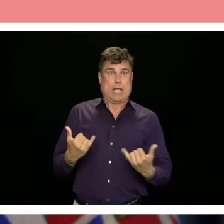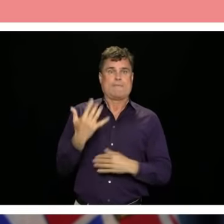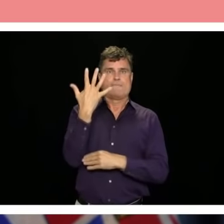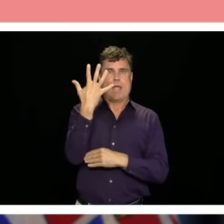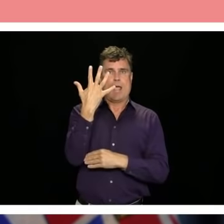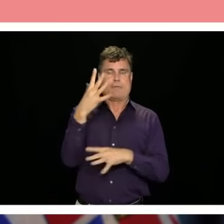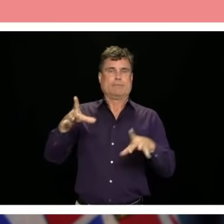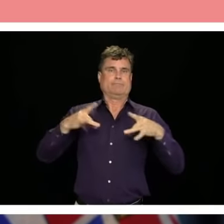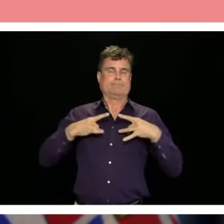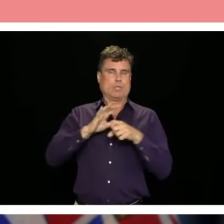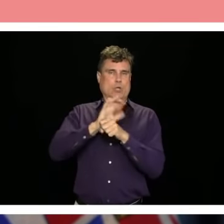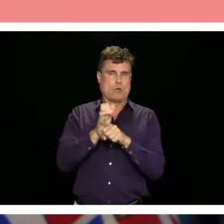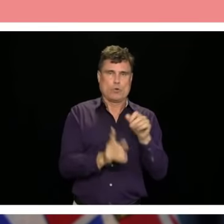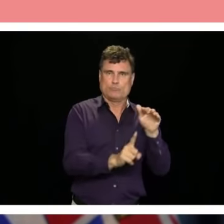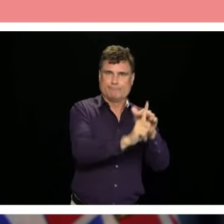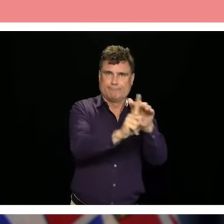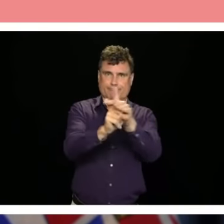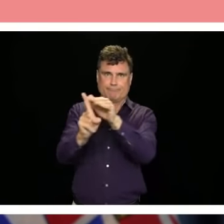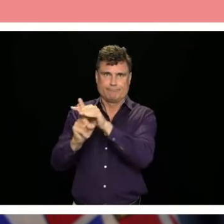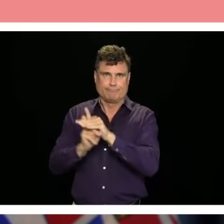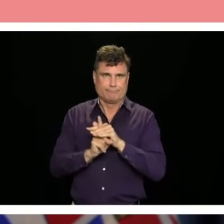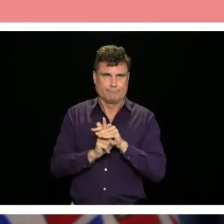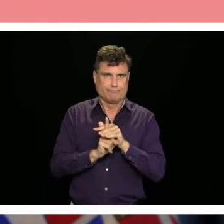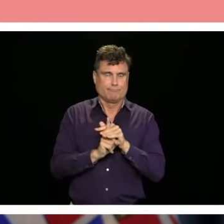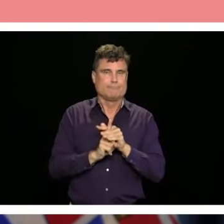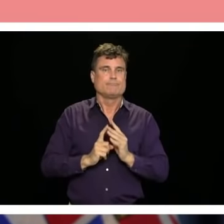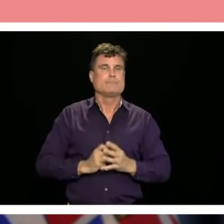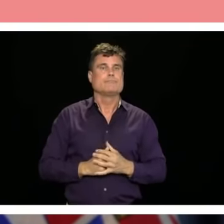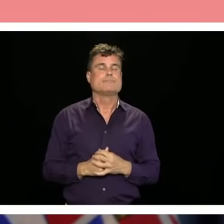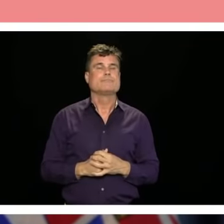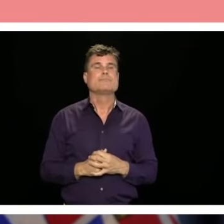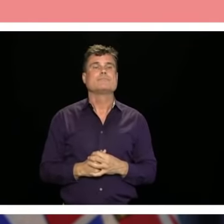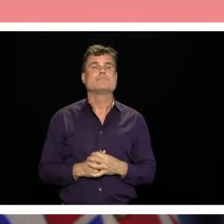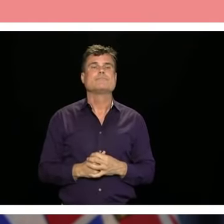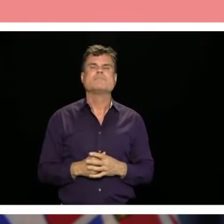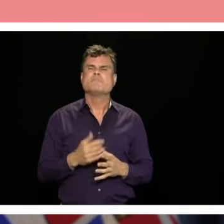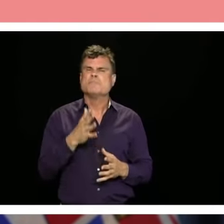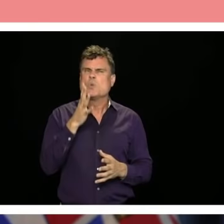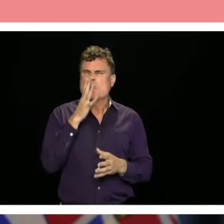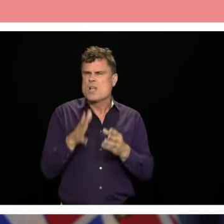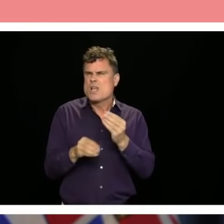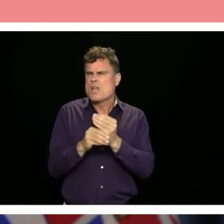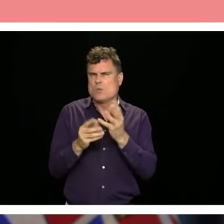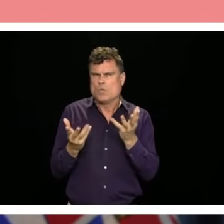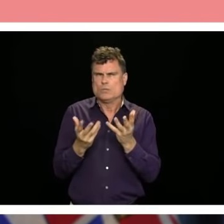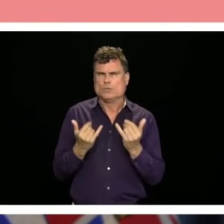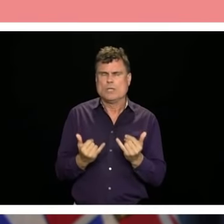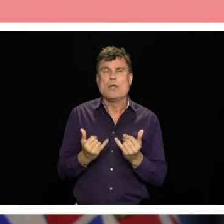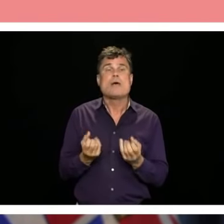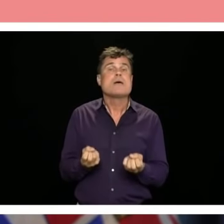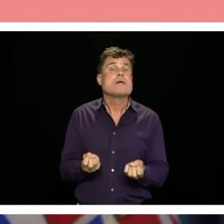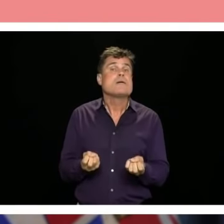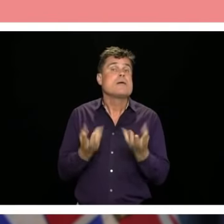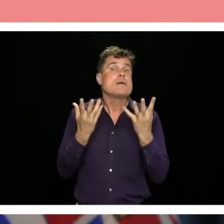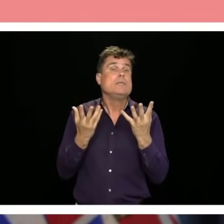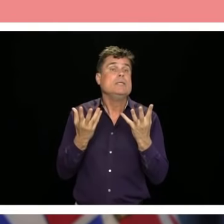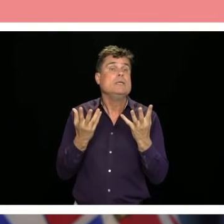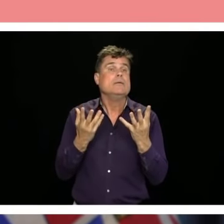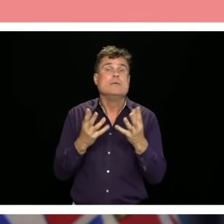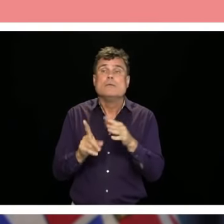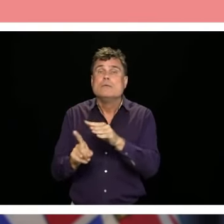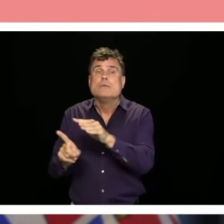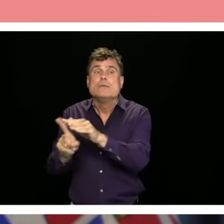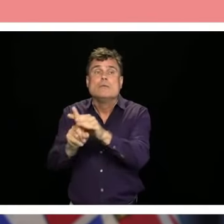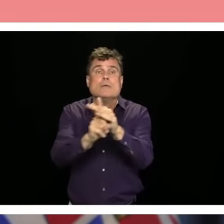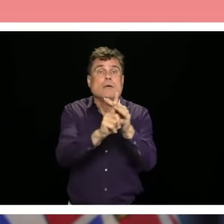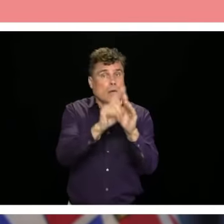as of today, we'll also be including our epidemiologic link cases, and we have four of those. Those